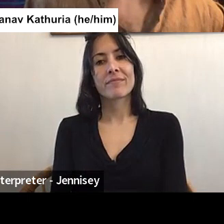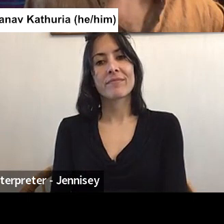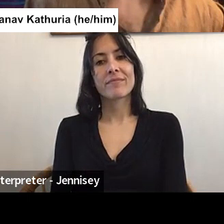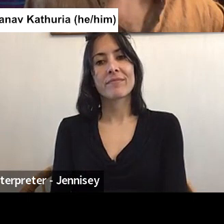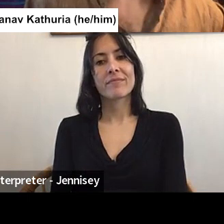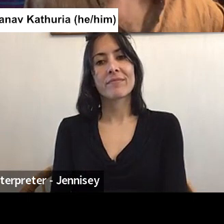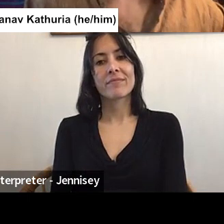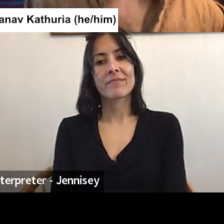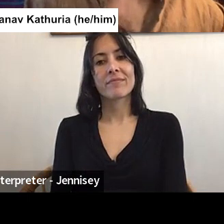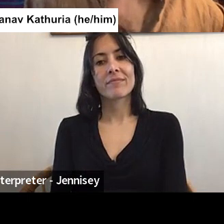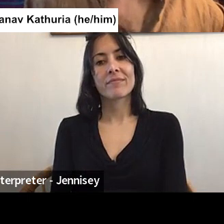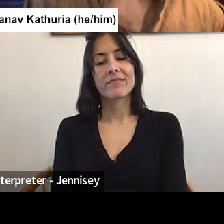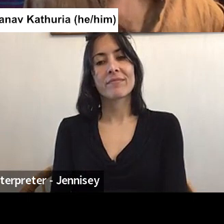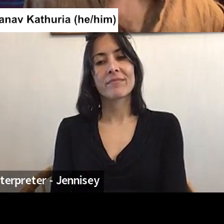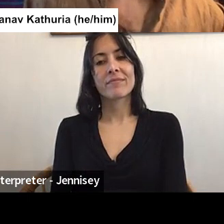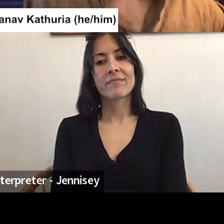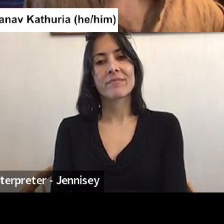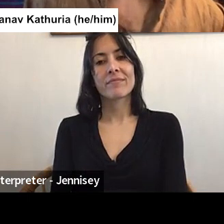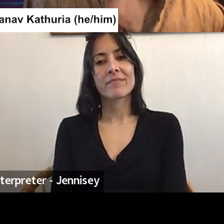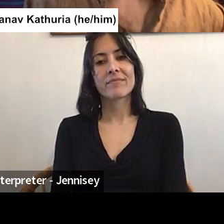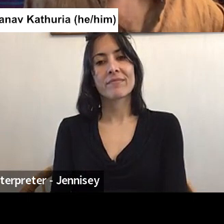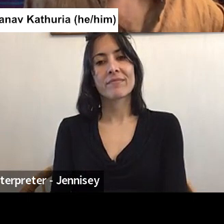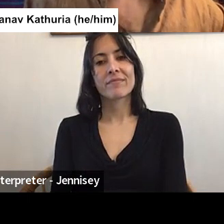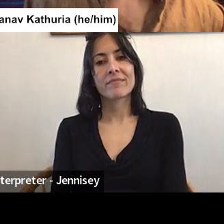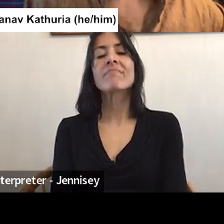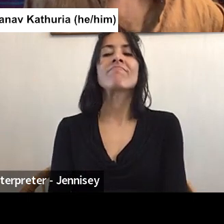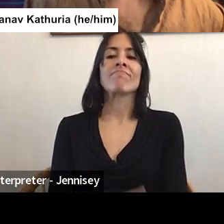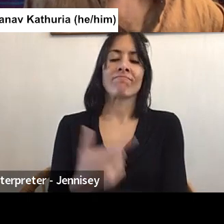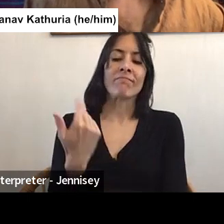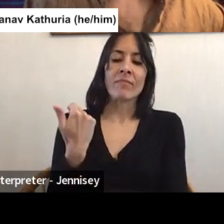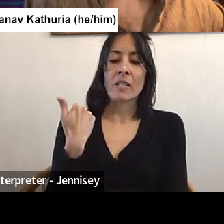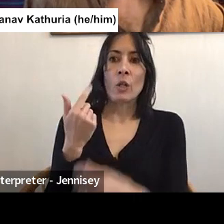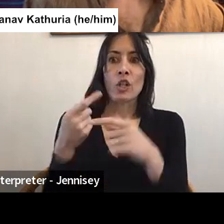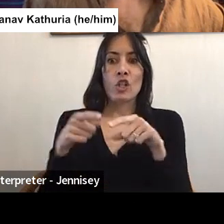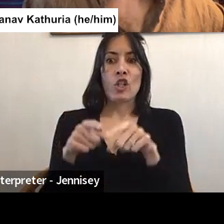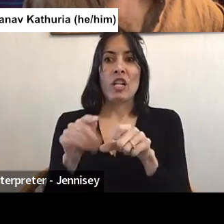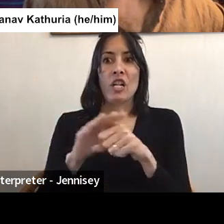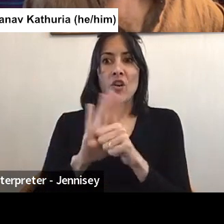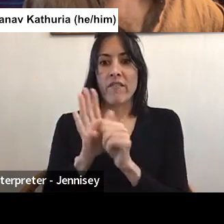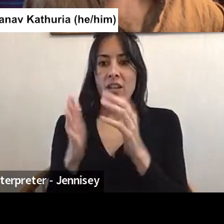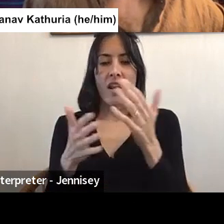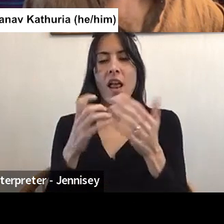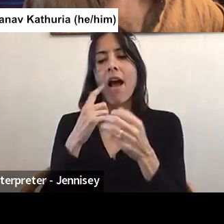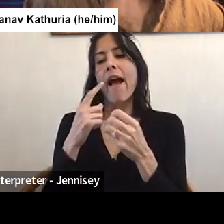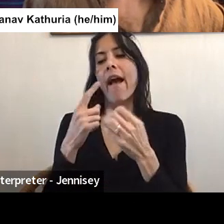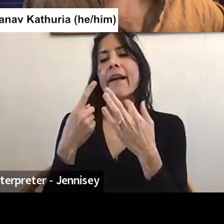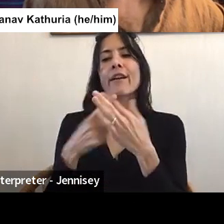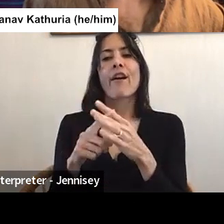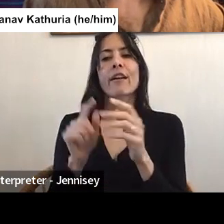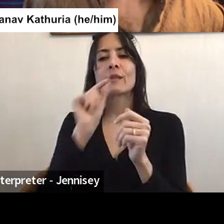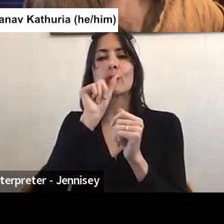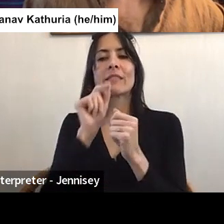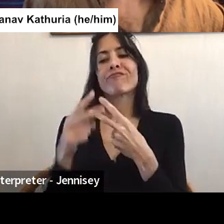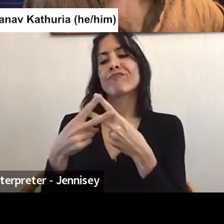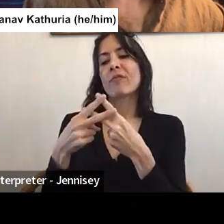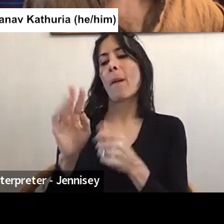So, you know, during COVID, I started doing this hashtag Beyond COVID because everyone knows that the